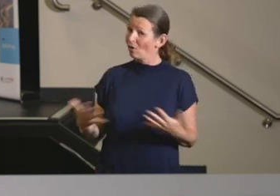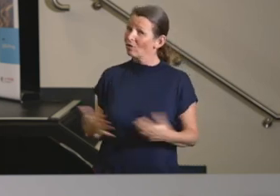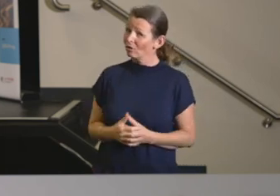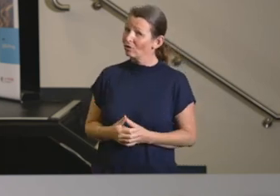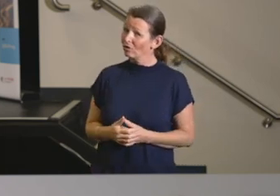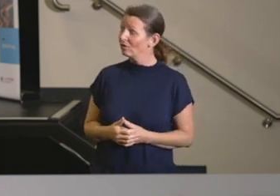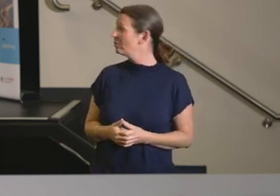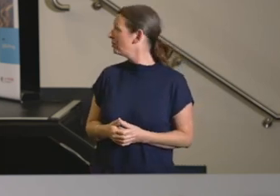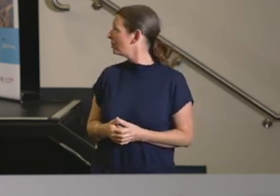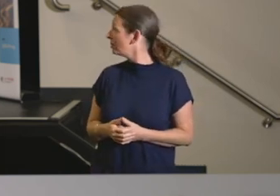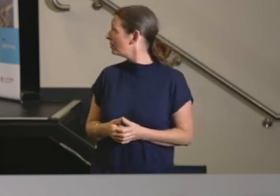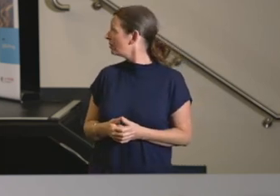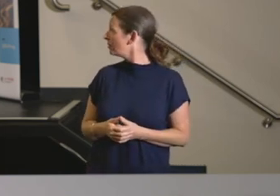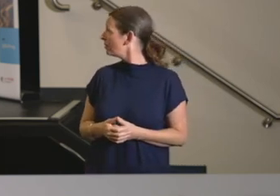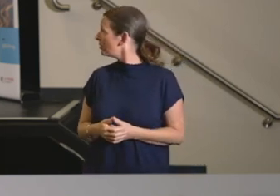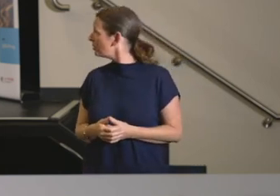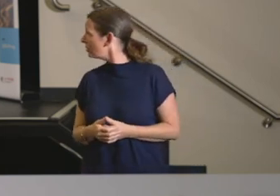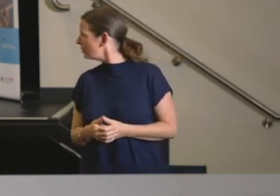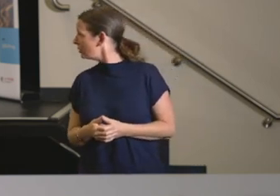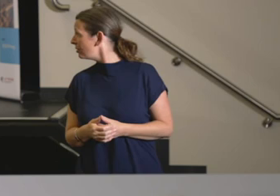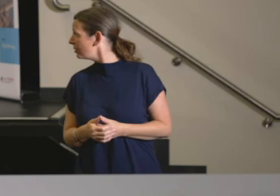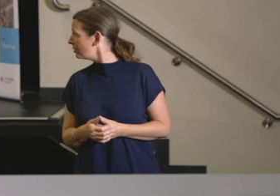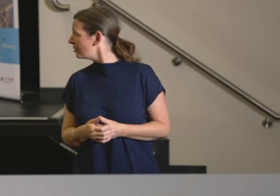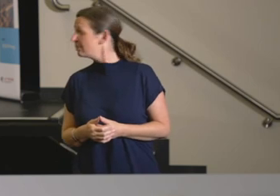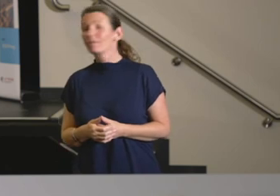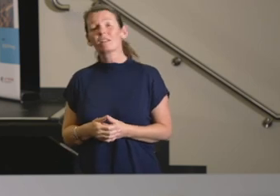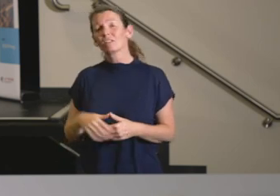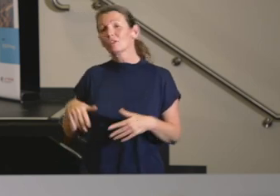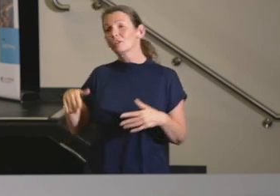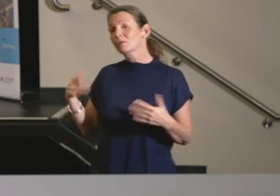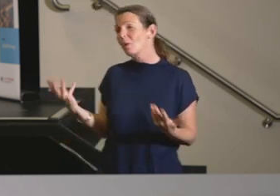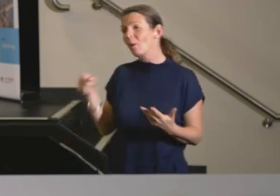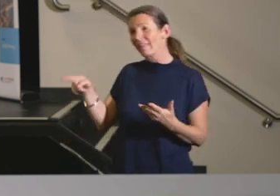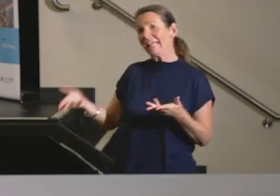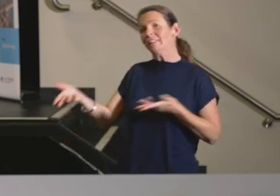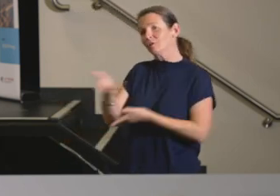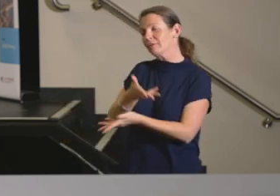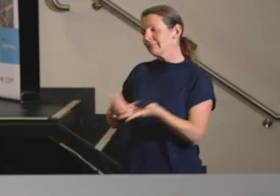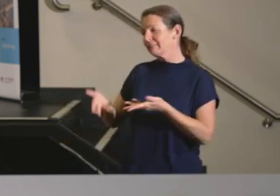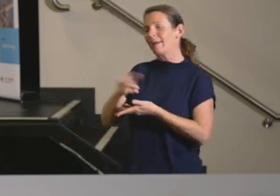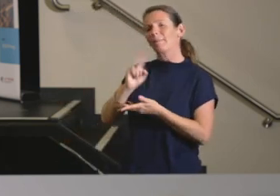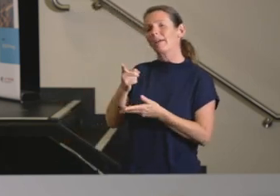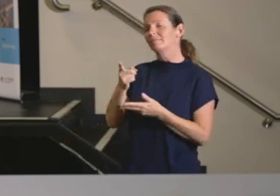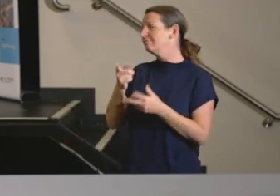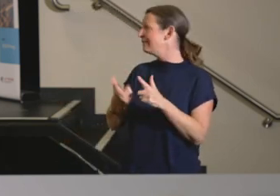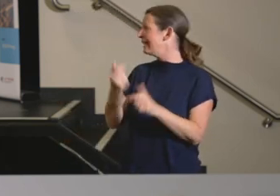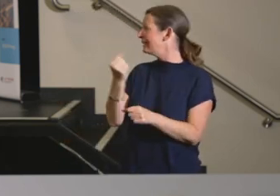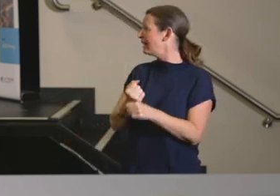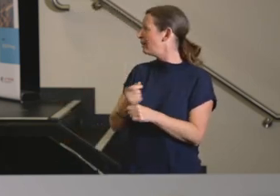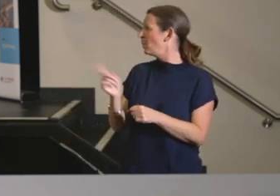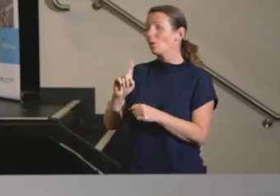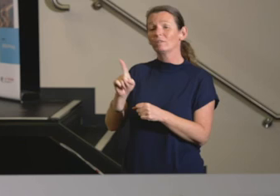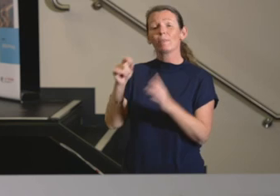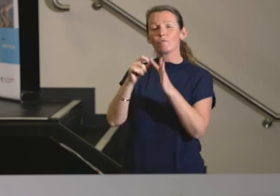if you actually go out there and just talk to any of these islanders, it's a great thing. The worst example of that is probably the Prime Minister of